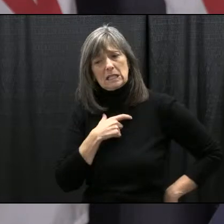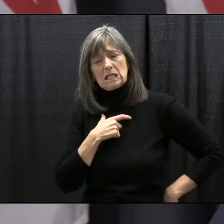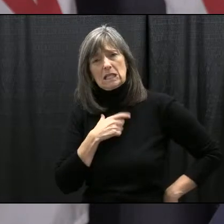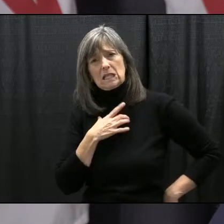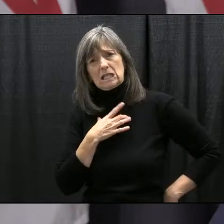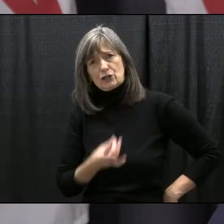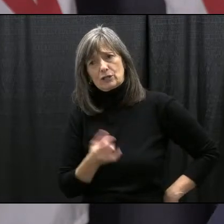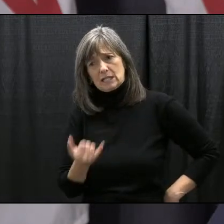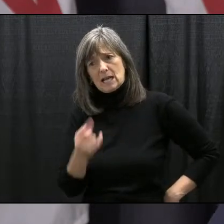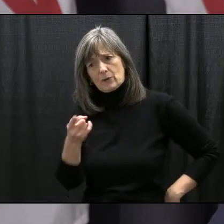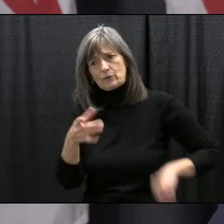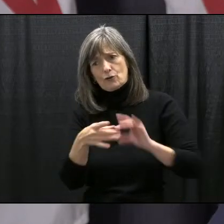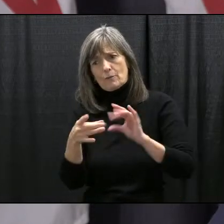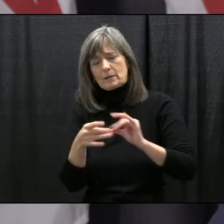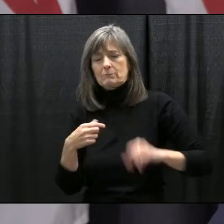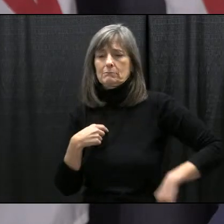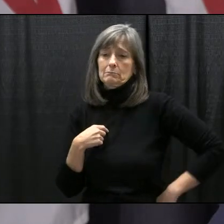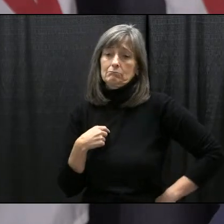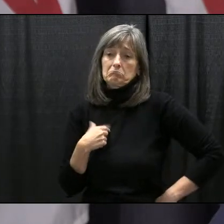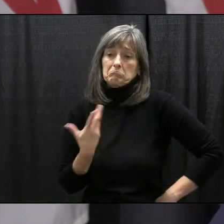of him coming out with that statement.